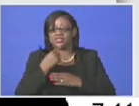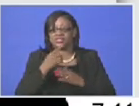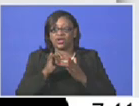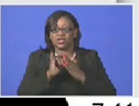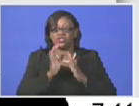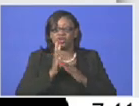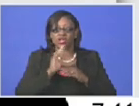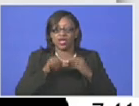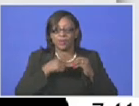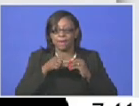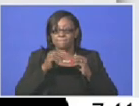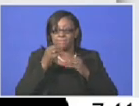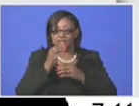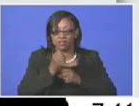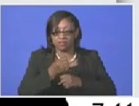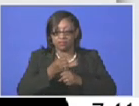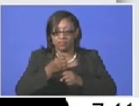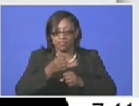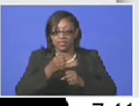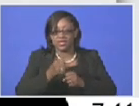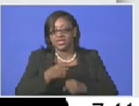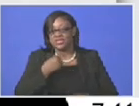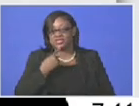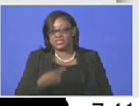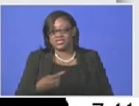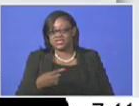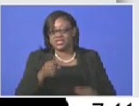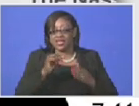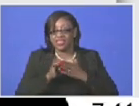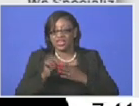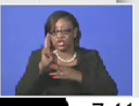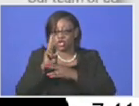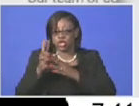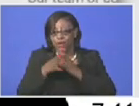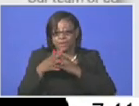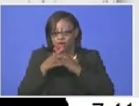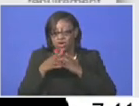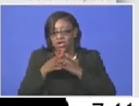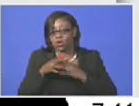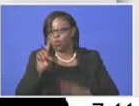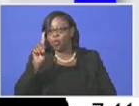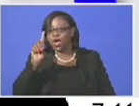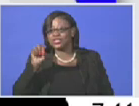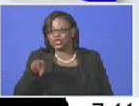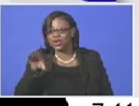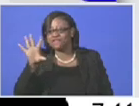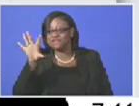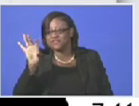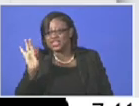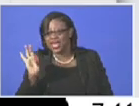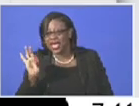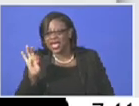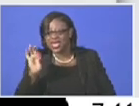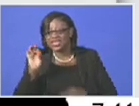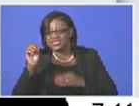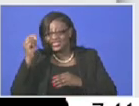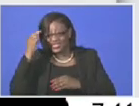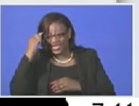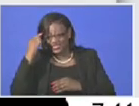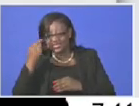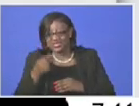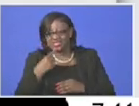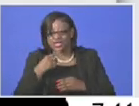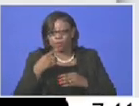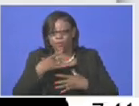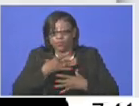back $2.96. The same item has a U.S. starting price of $1.59. A loaf of